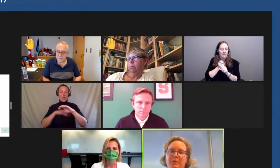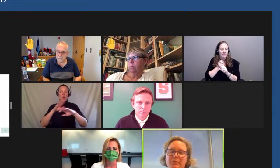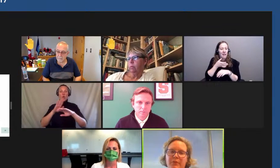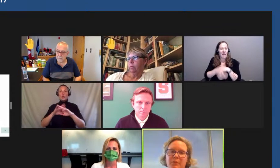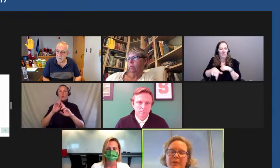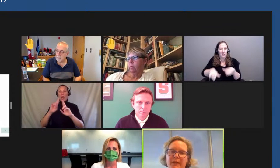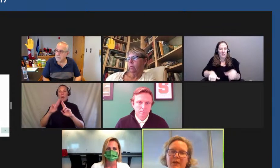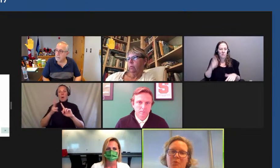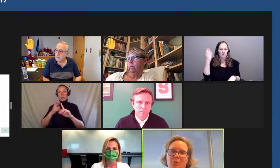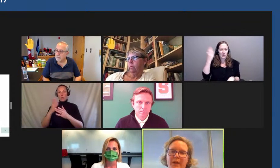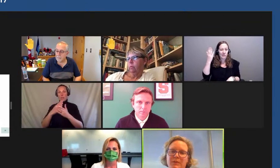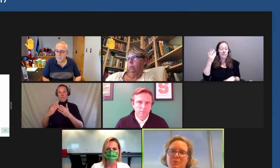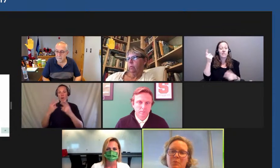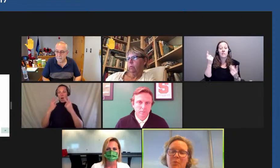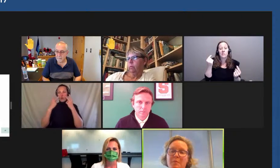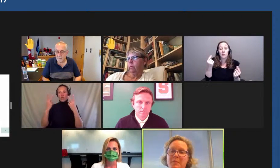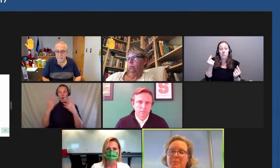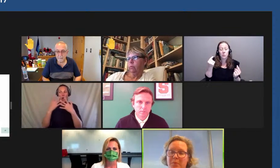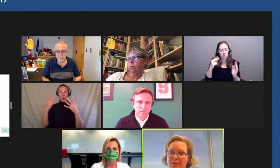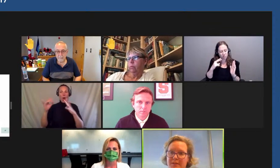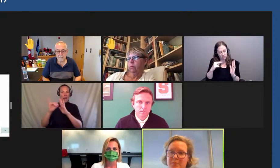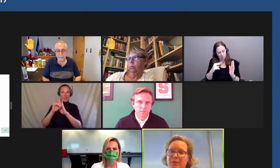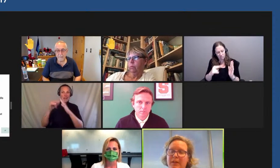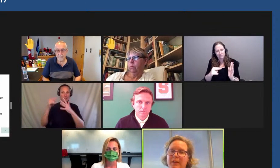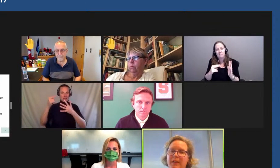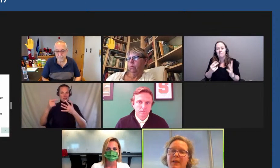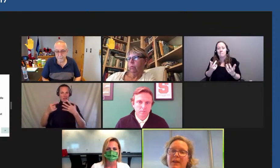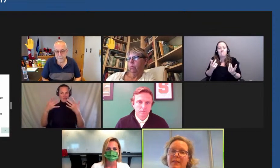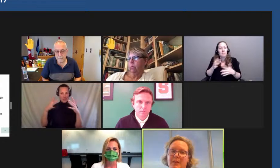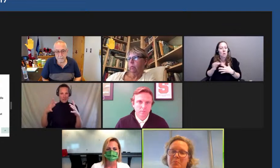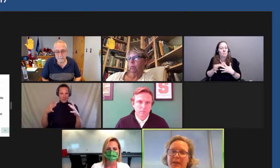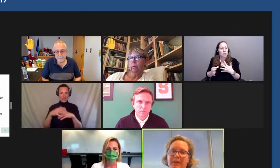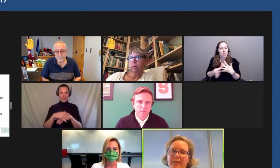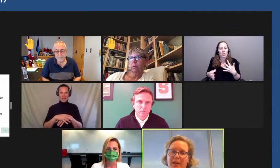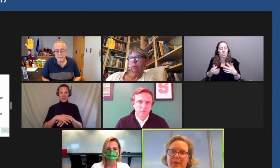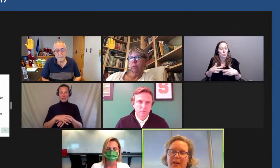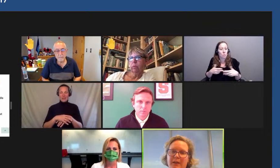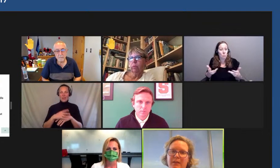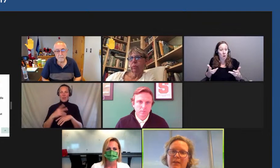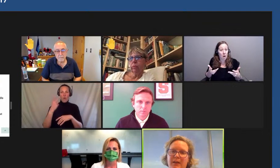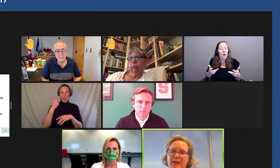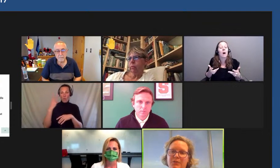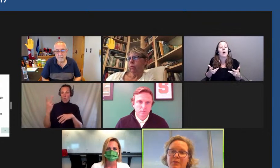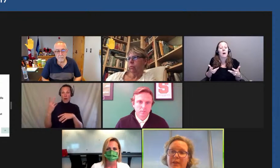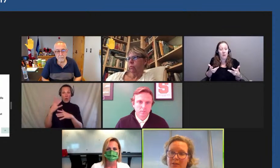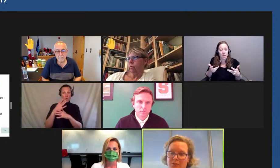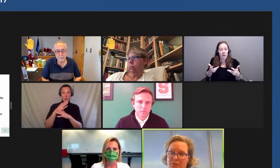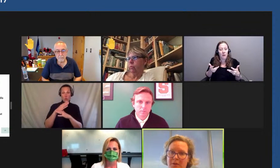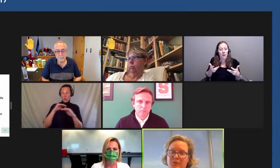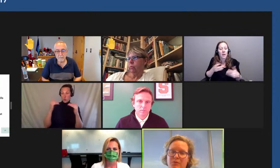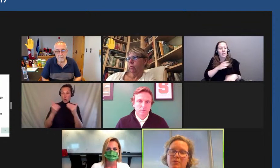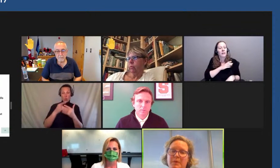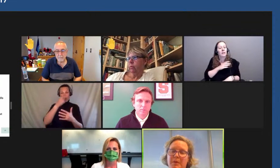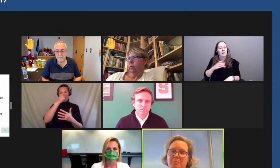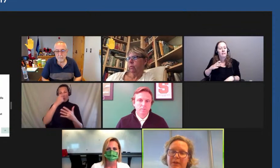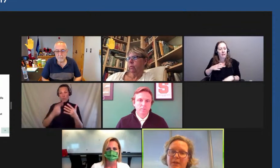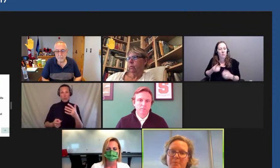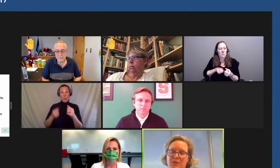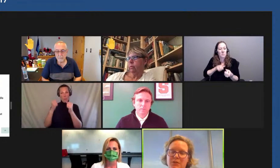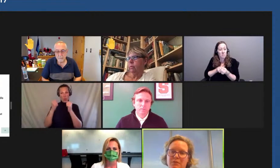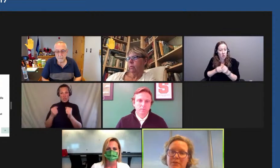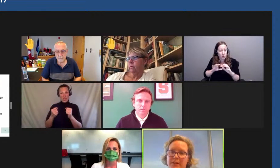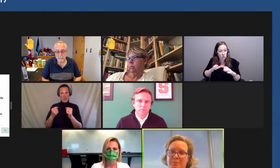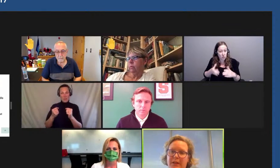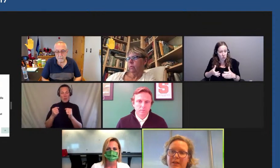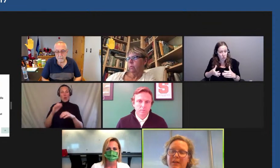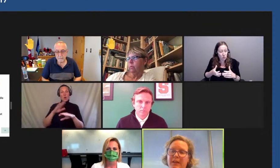be reviewing what might be possible and then bringing that back to the councillor sponsors group and bringing it back